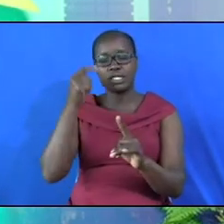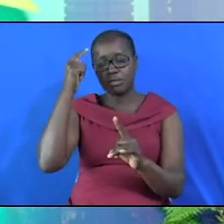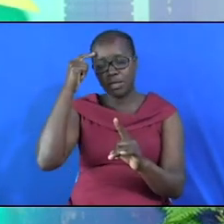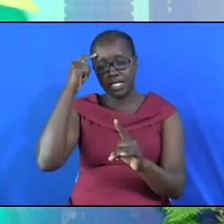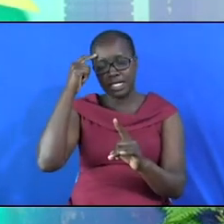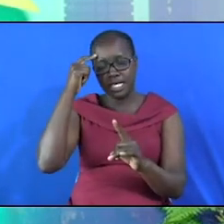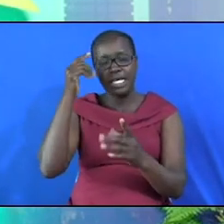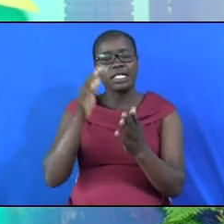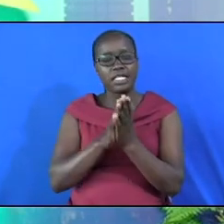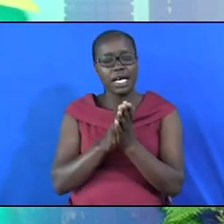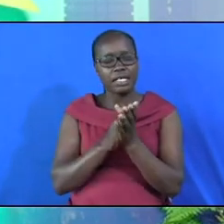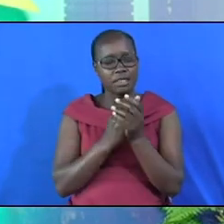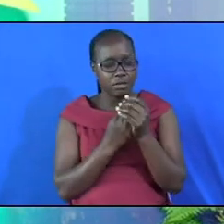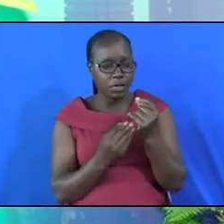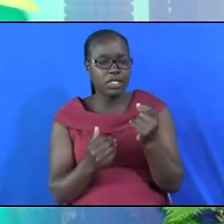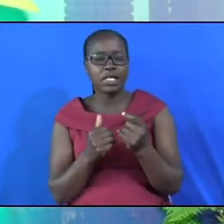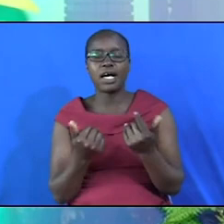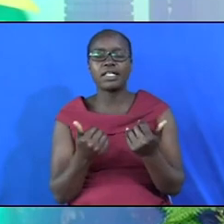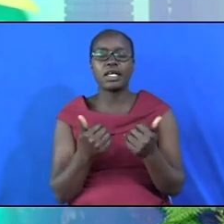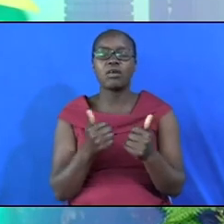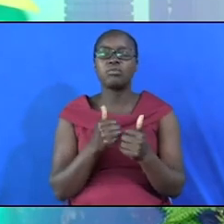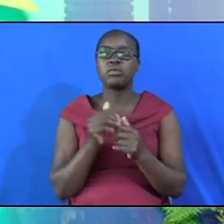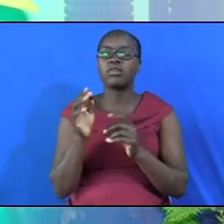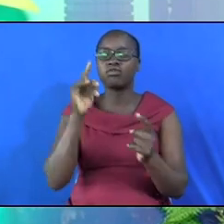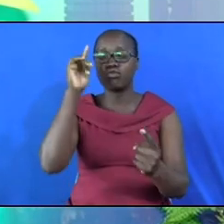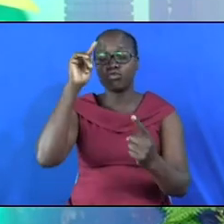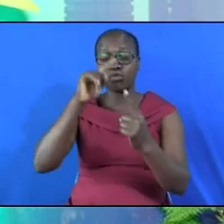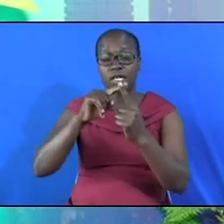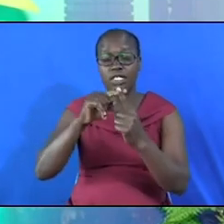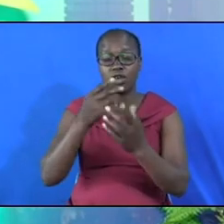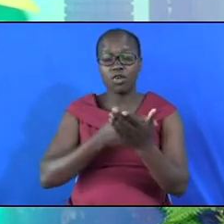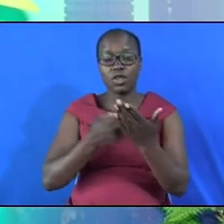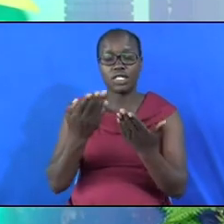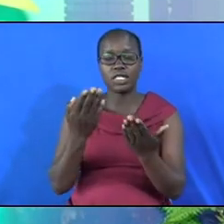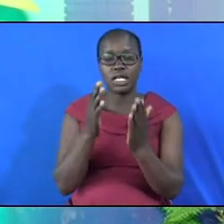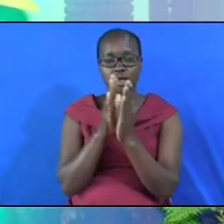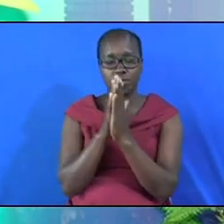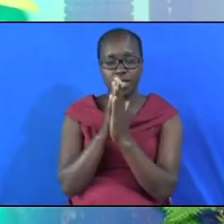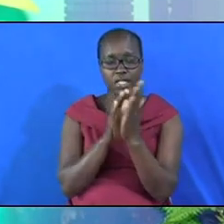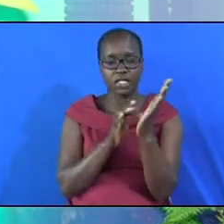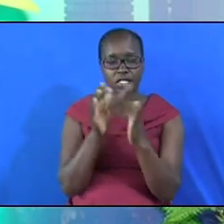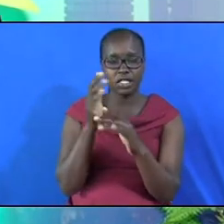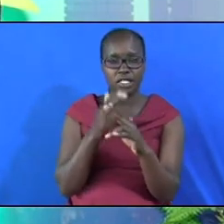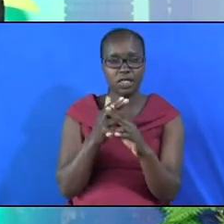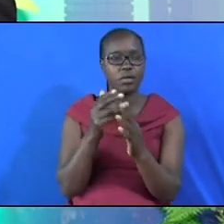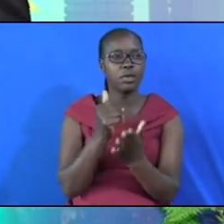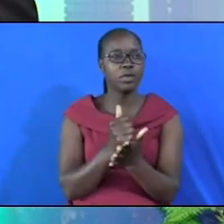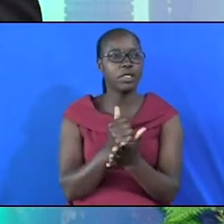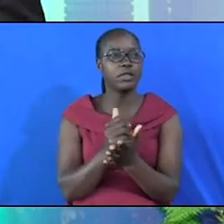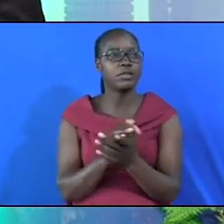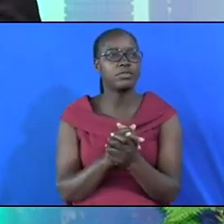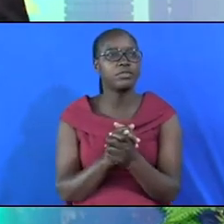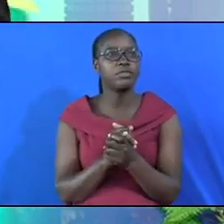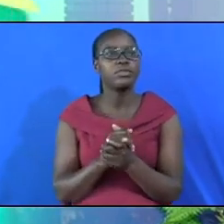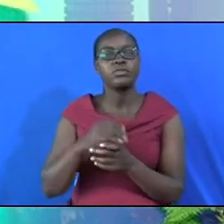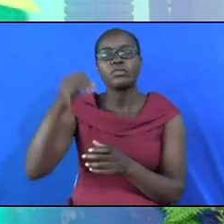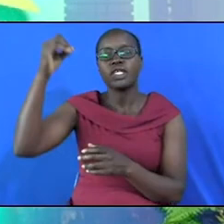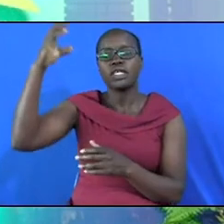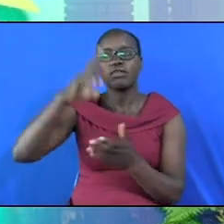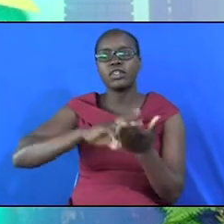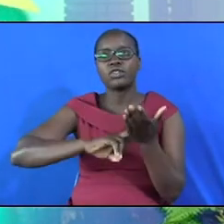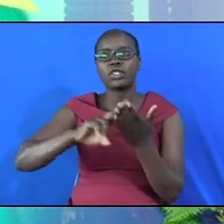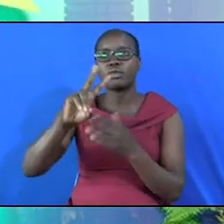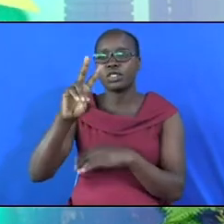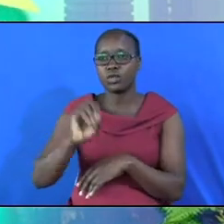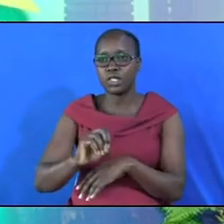hearts, and influence behaviors towards godliness, for I plead in Jesus' name. Amen. Revelation